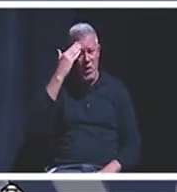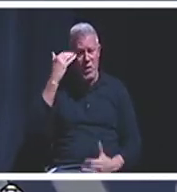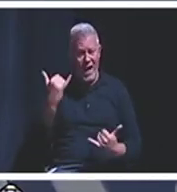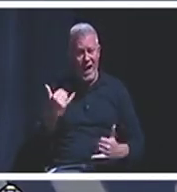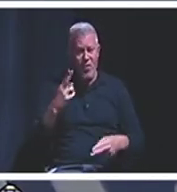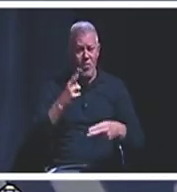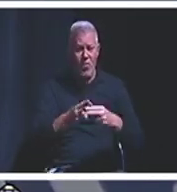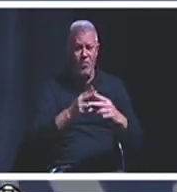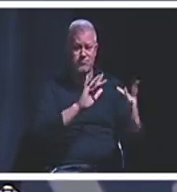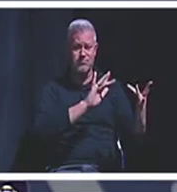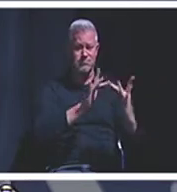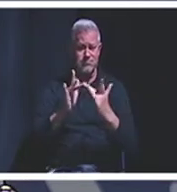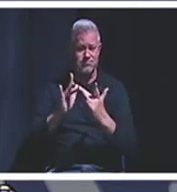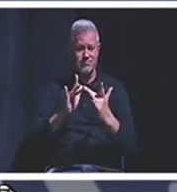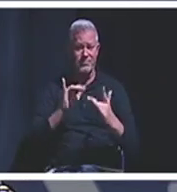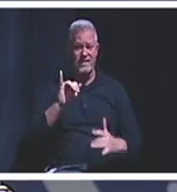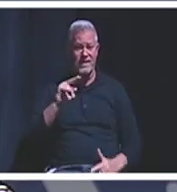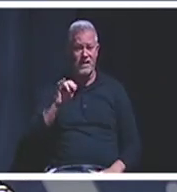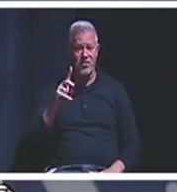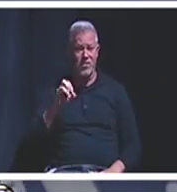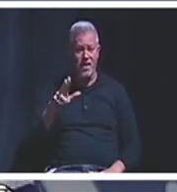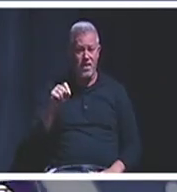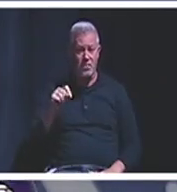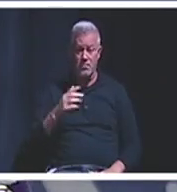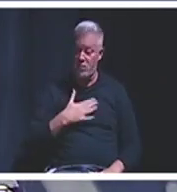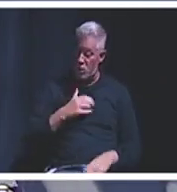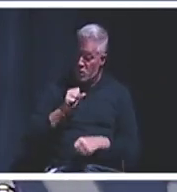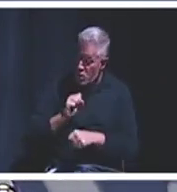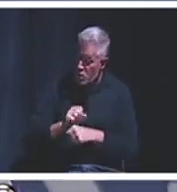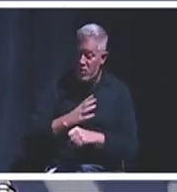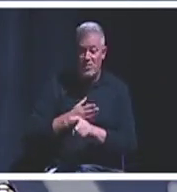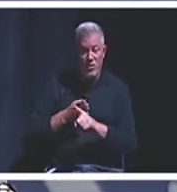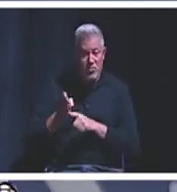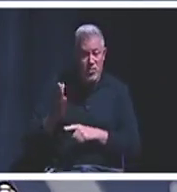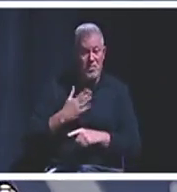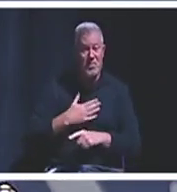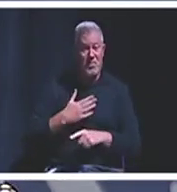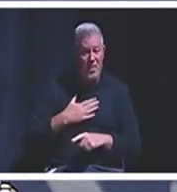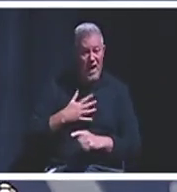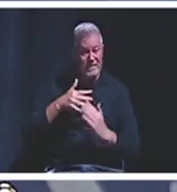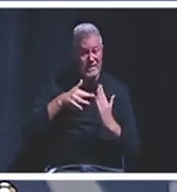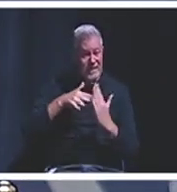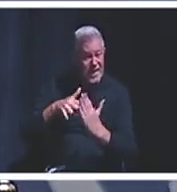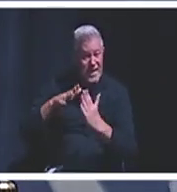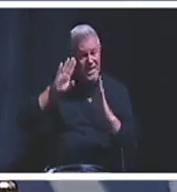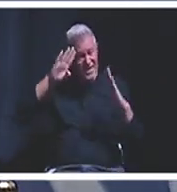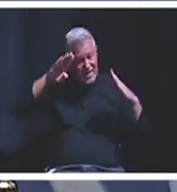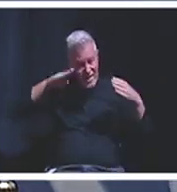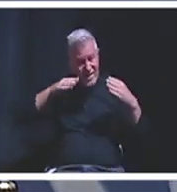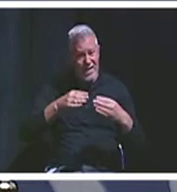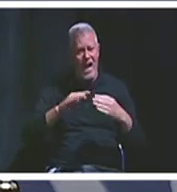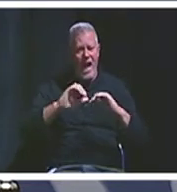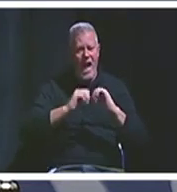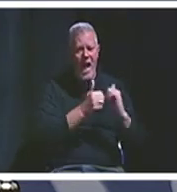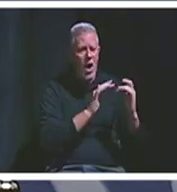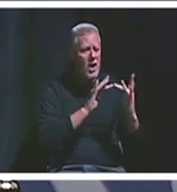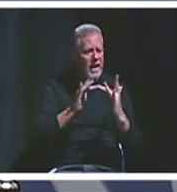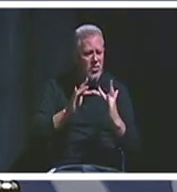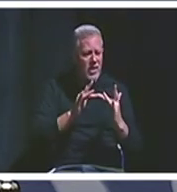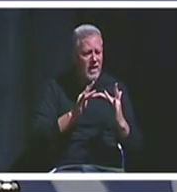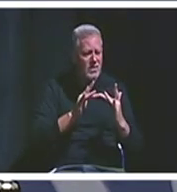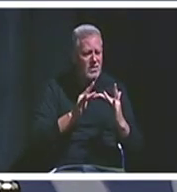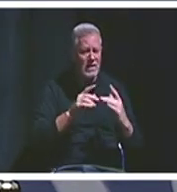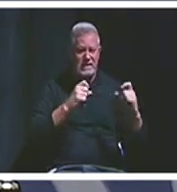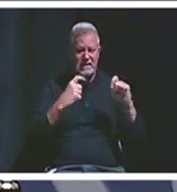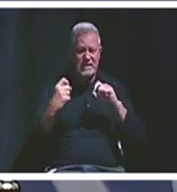internet. And yet my work, my career, my scholarship for the past 2 decades is focused on how the internet and digital